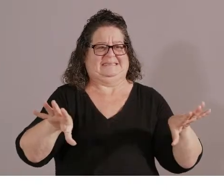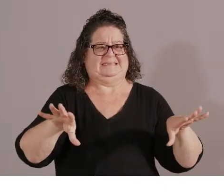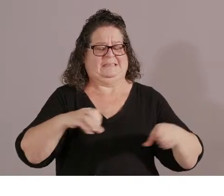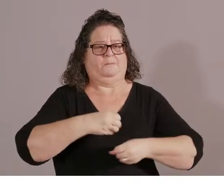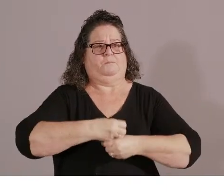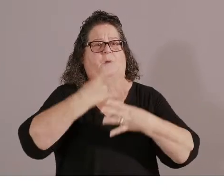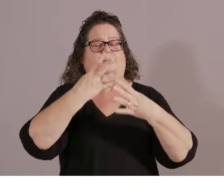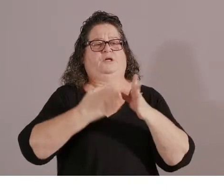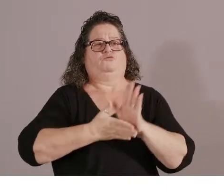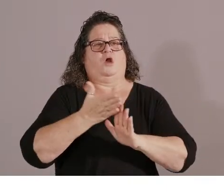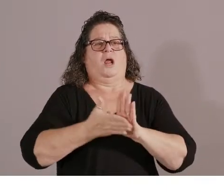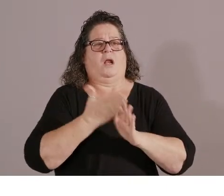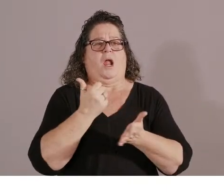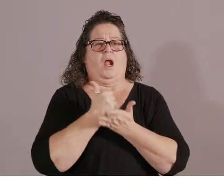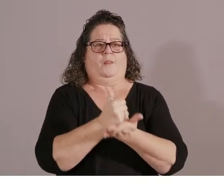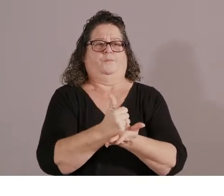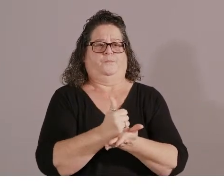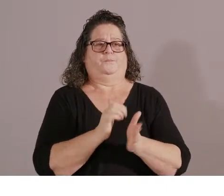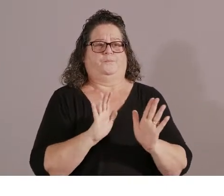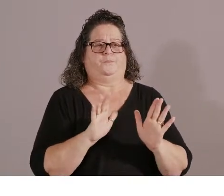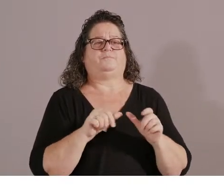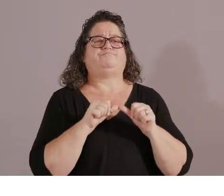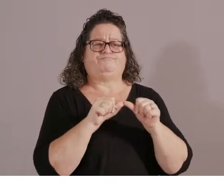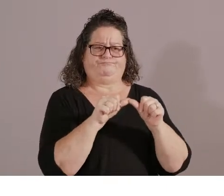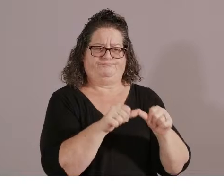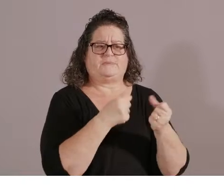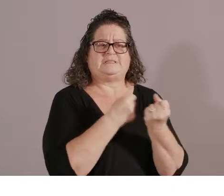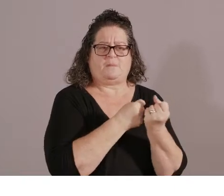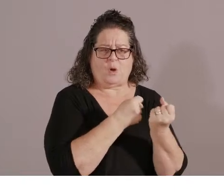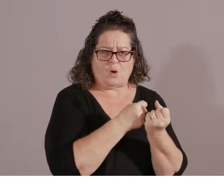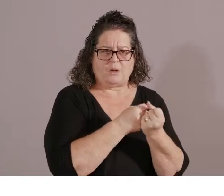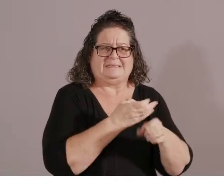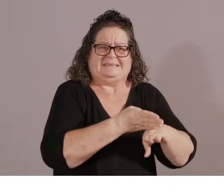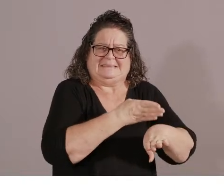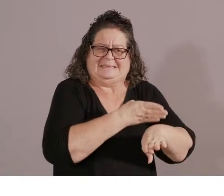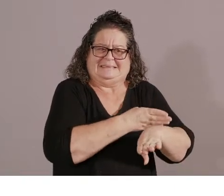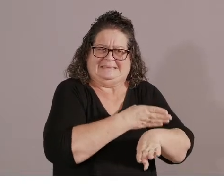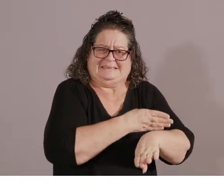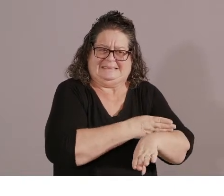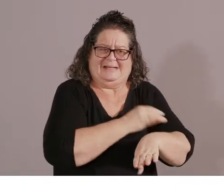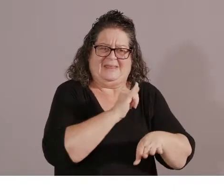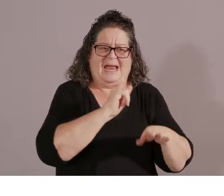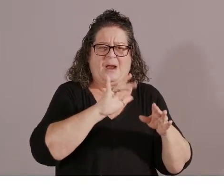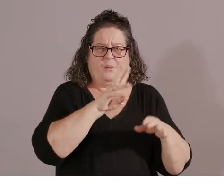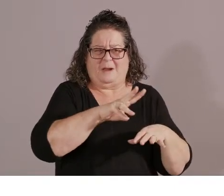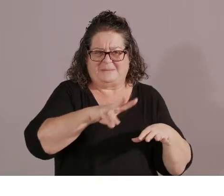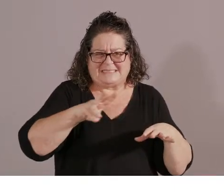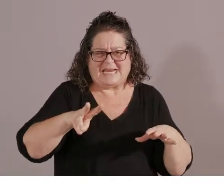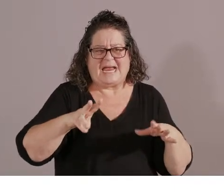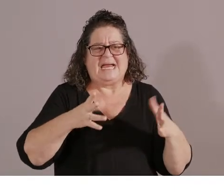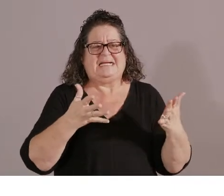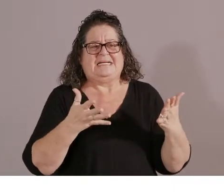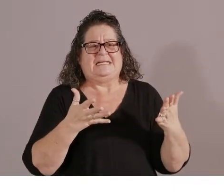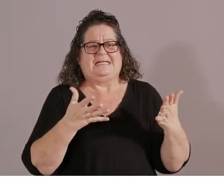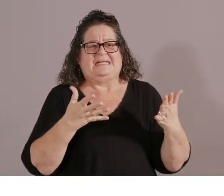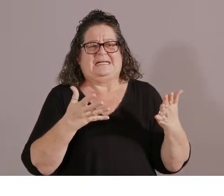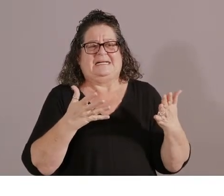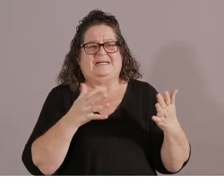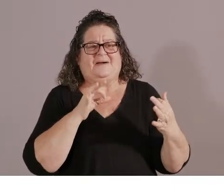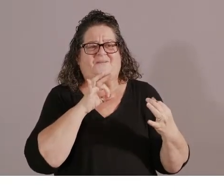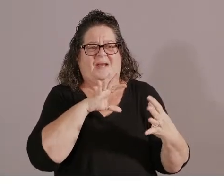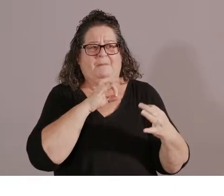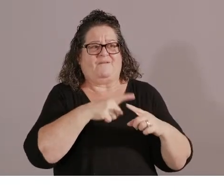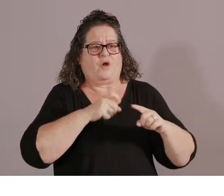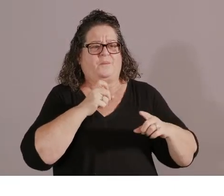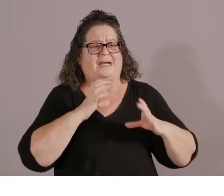are continuing to provide support and ongoing enhancements based on customer feedback and some of the